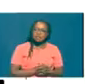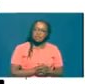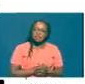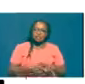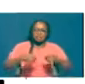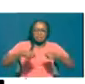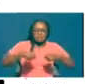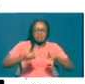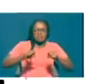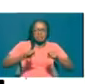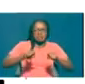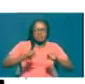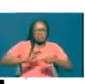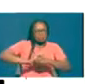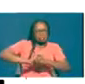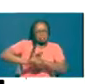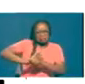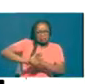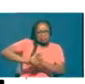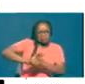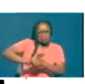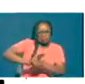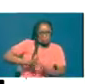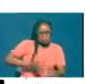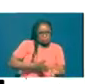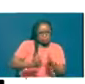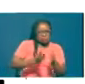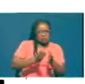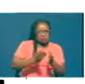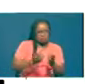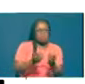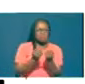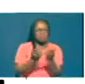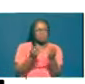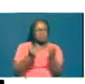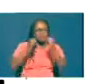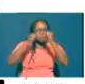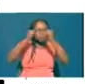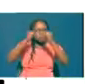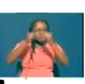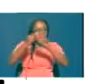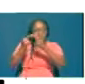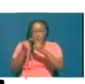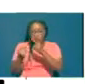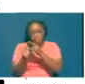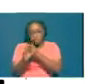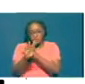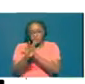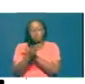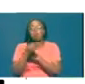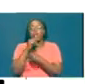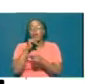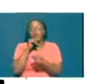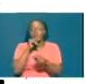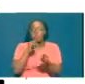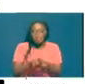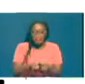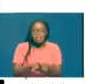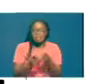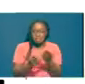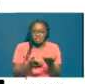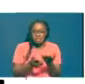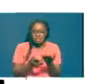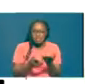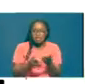Just took to the streets Sunday protesting the murder of four young men in Kitengela on the 8th of August. The motorcycle riders, accompanied by the